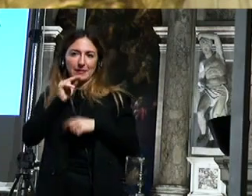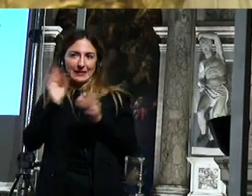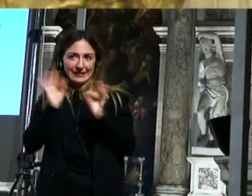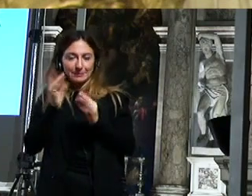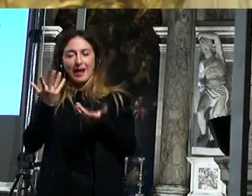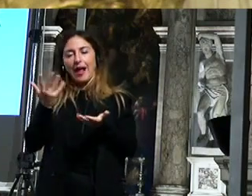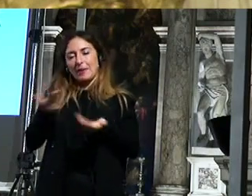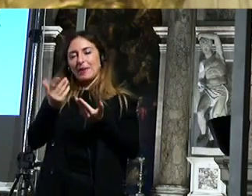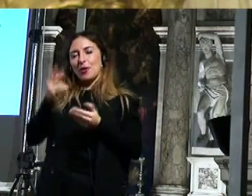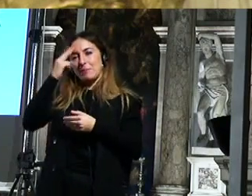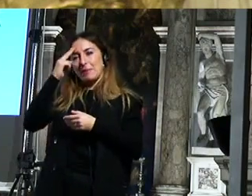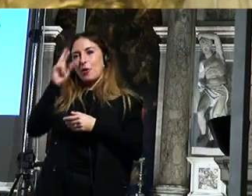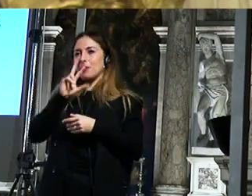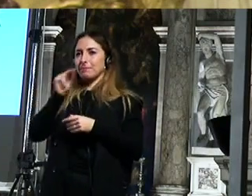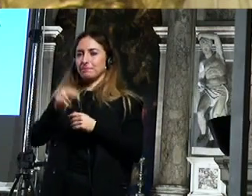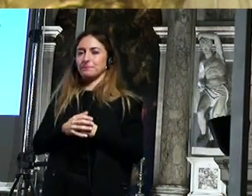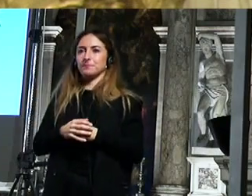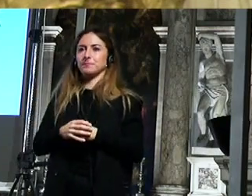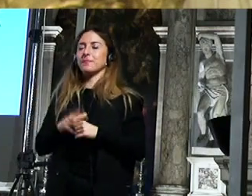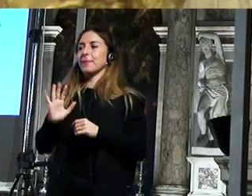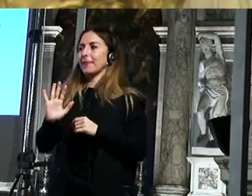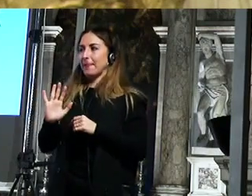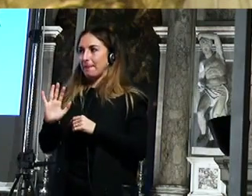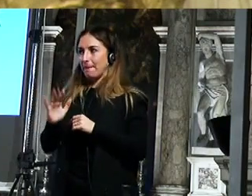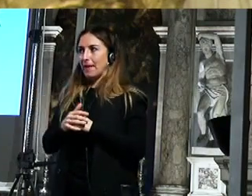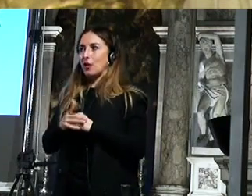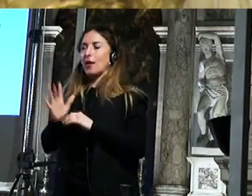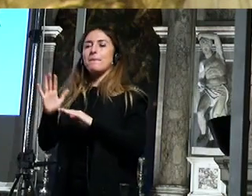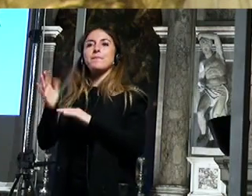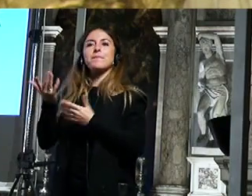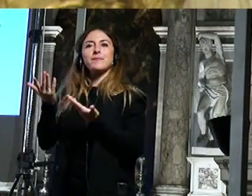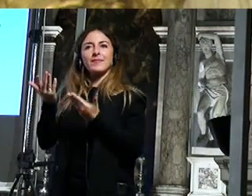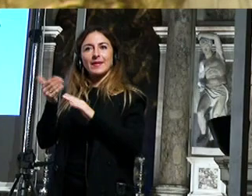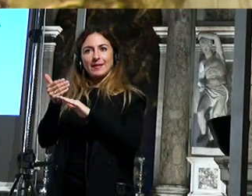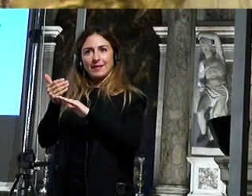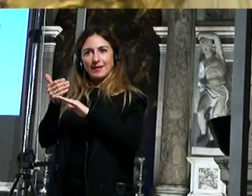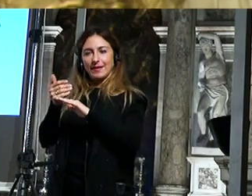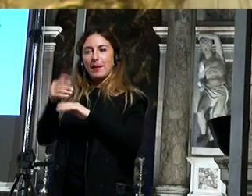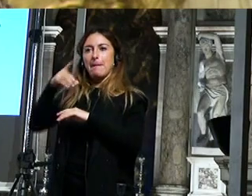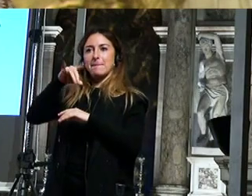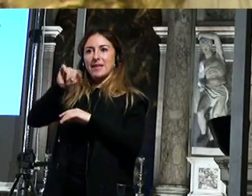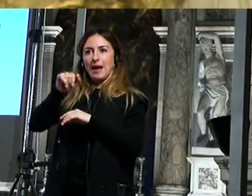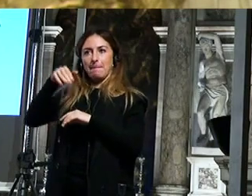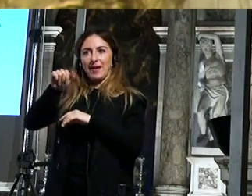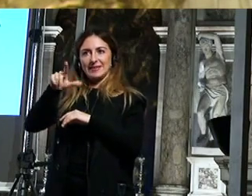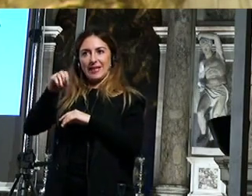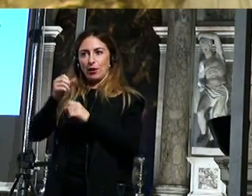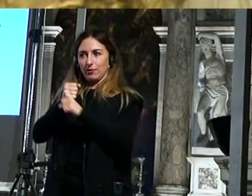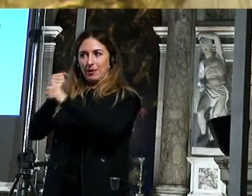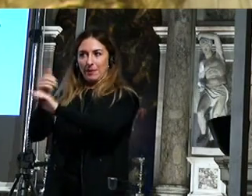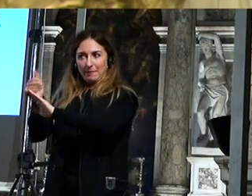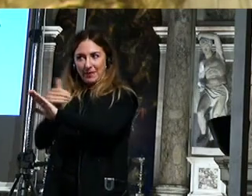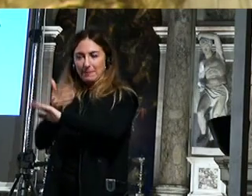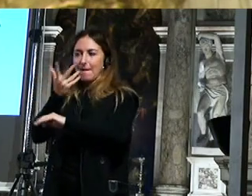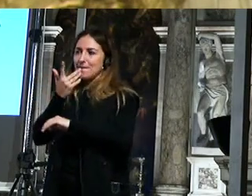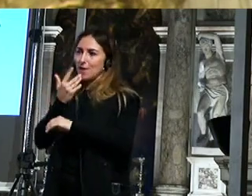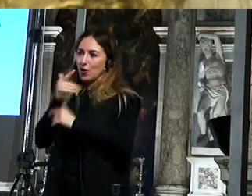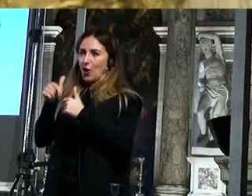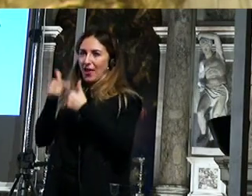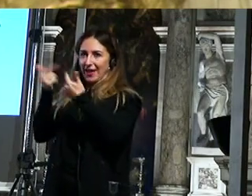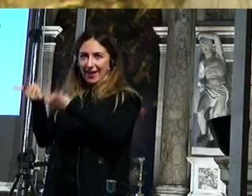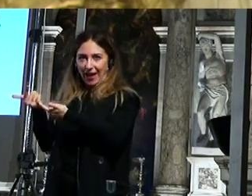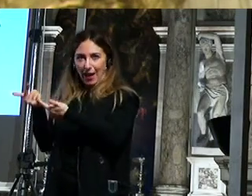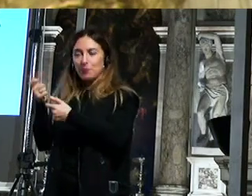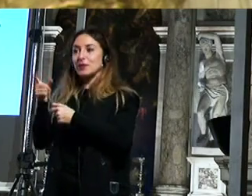it's a lot. Sì, no, prima di lasciare di nuovo la parola a Pia Masiero, volevo farti un regalo,